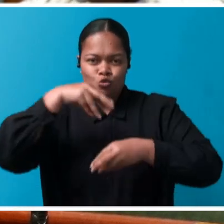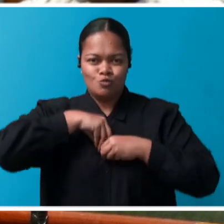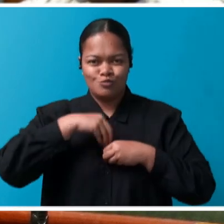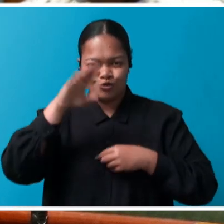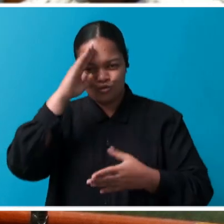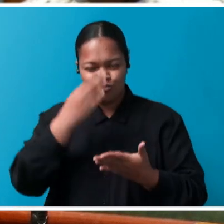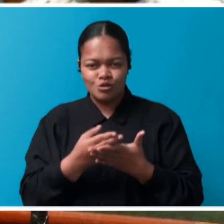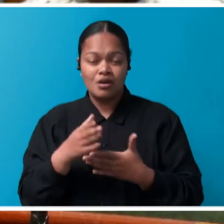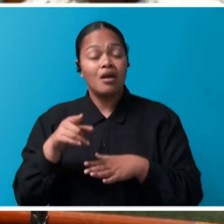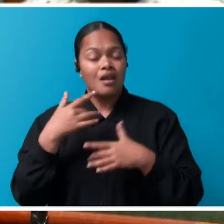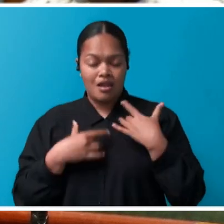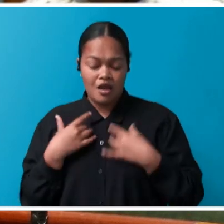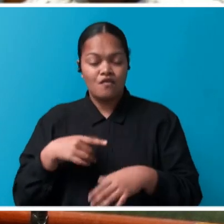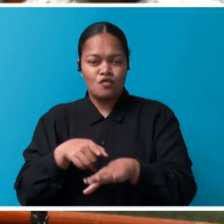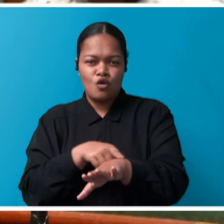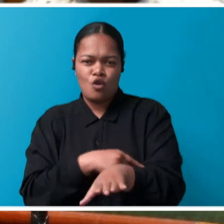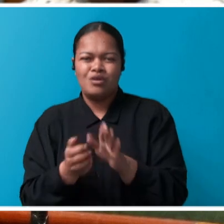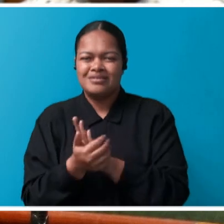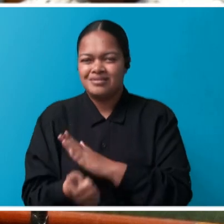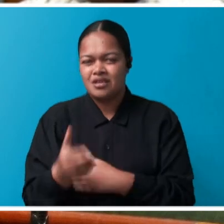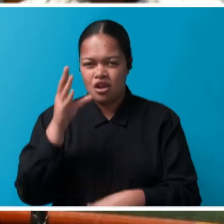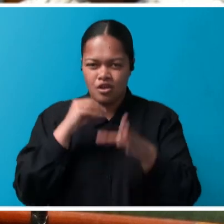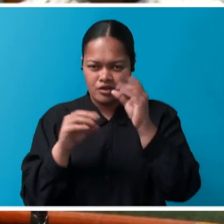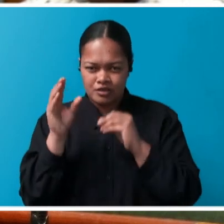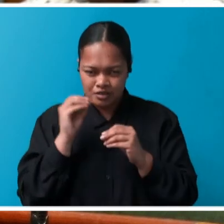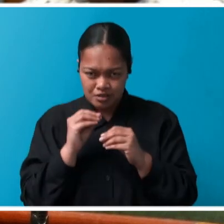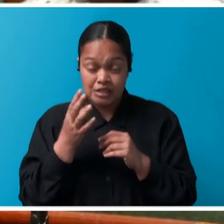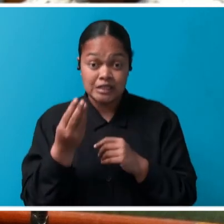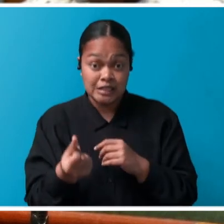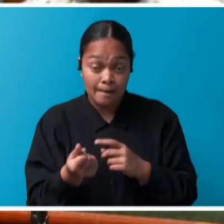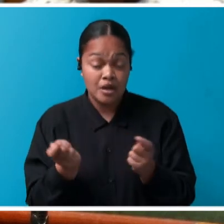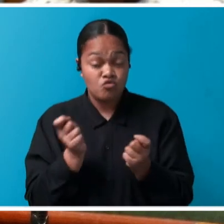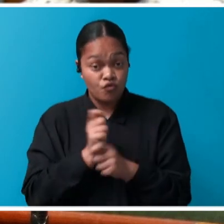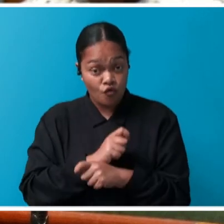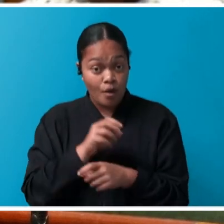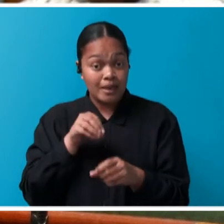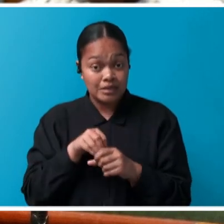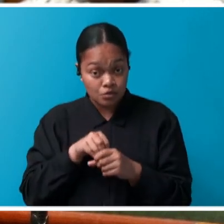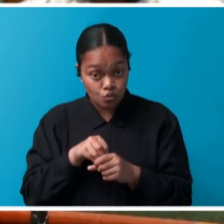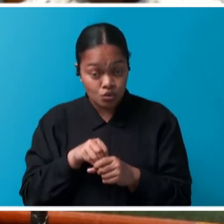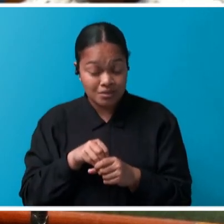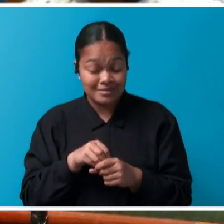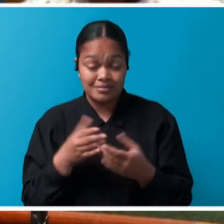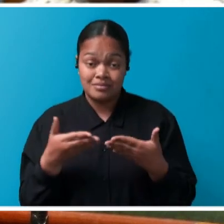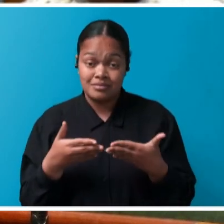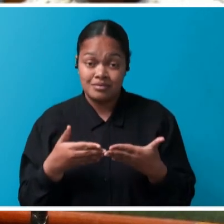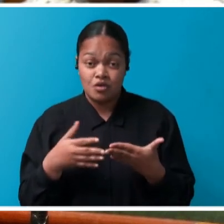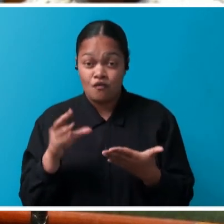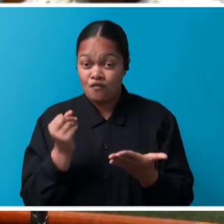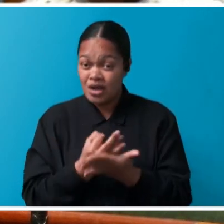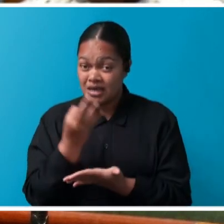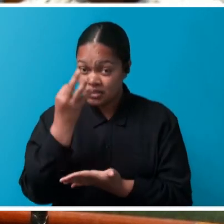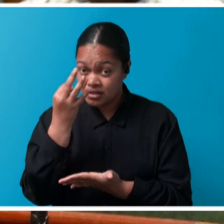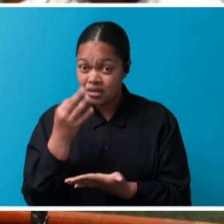with lifelong skill learning. Some of the reforms include the introduction of financial